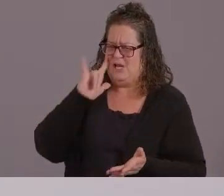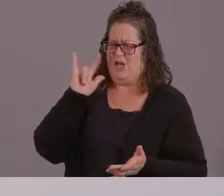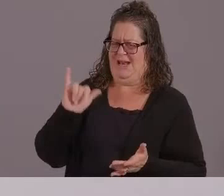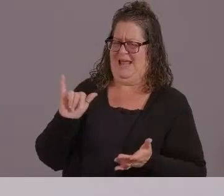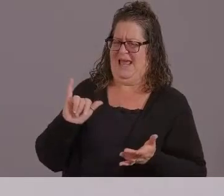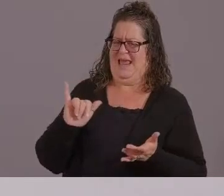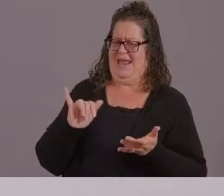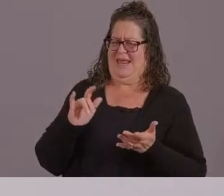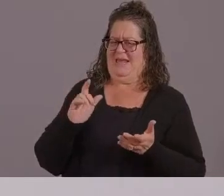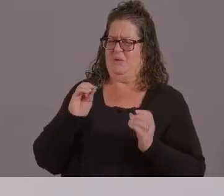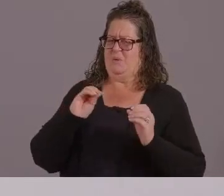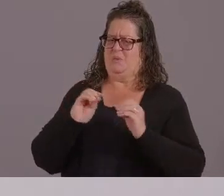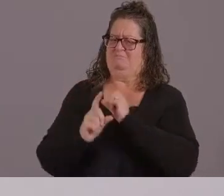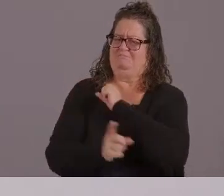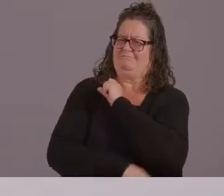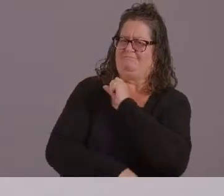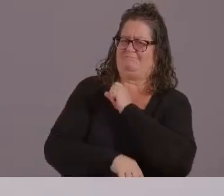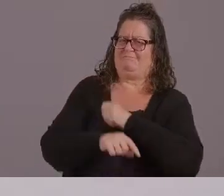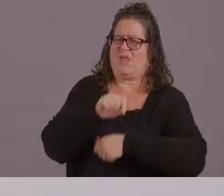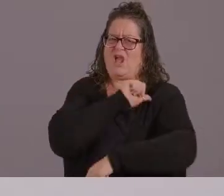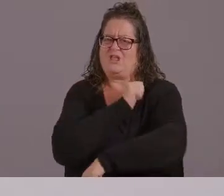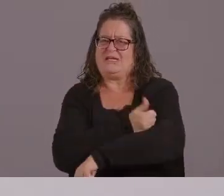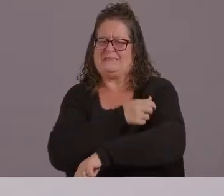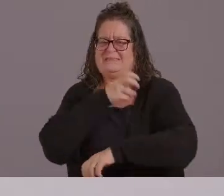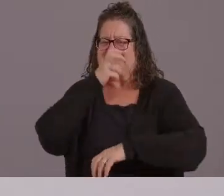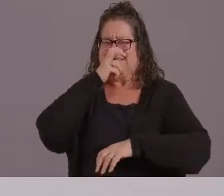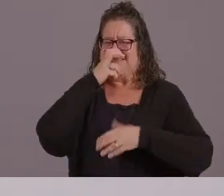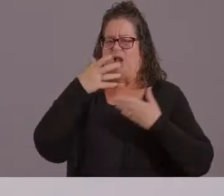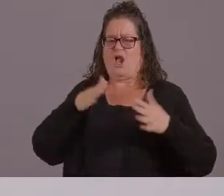why remove the one thing that